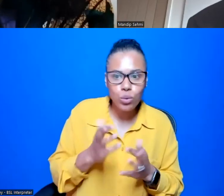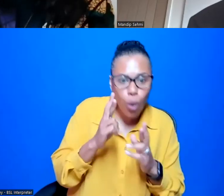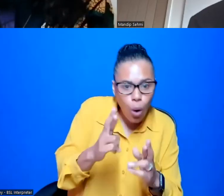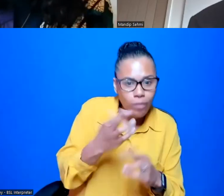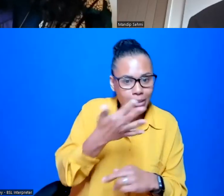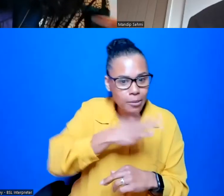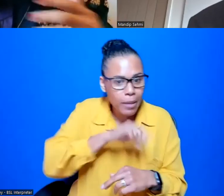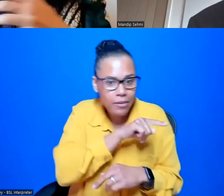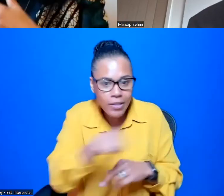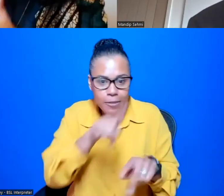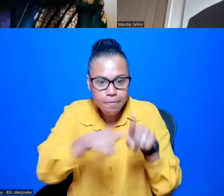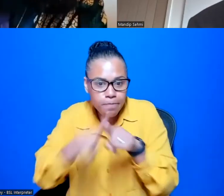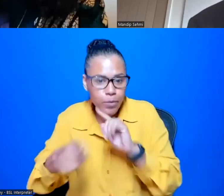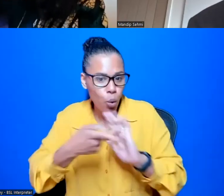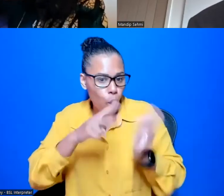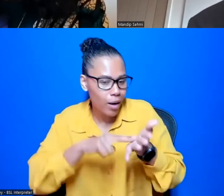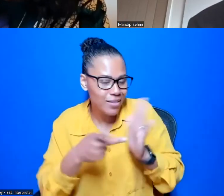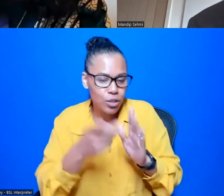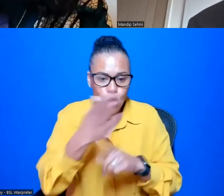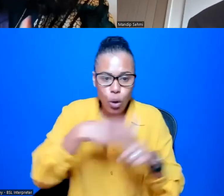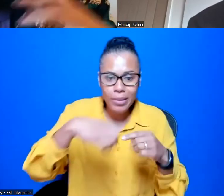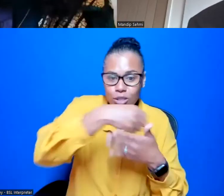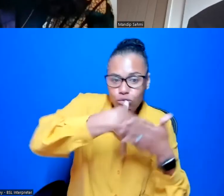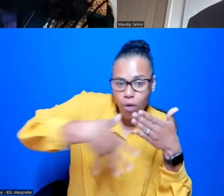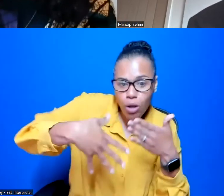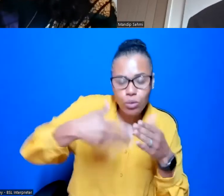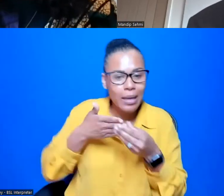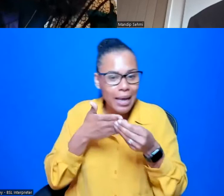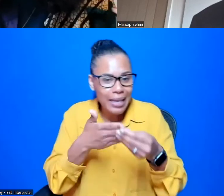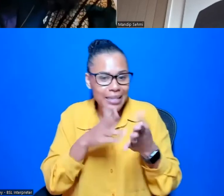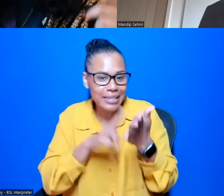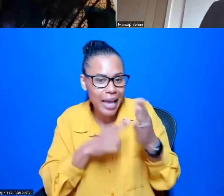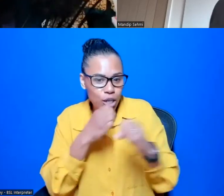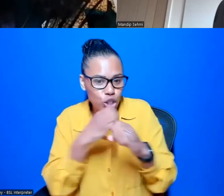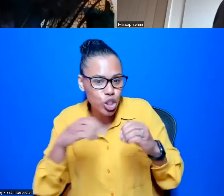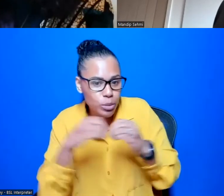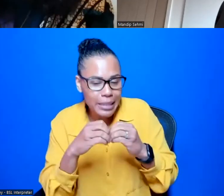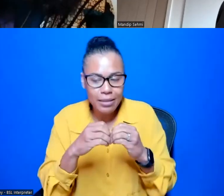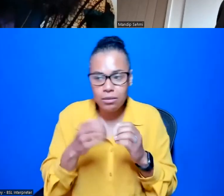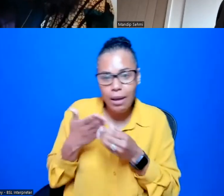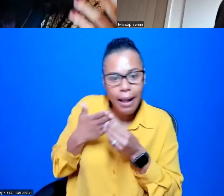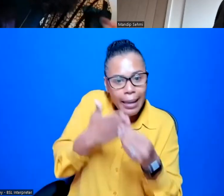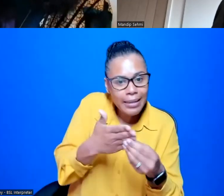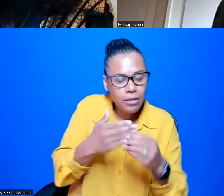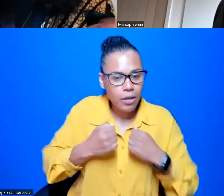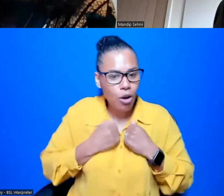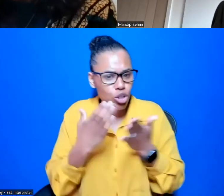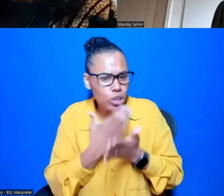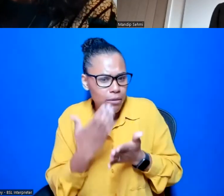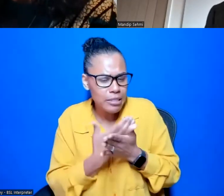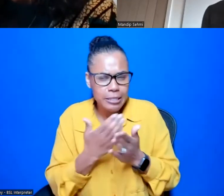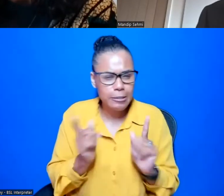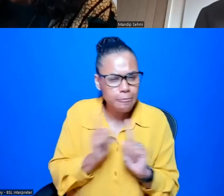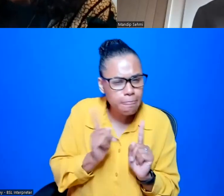community grassroots organisations, the leaders of the NGBs, the leaders of our charities would want to hear on this call. What have been some of